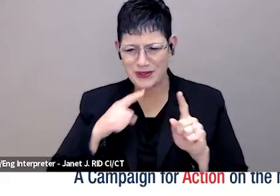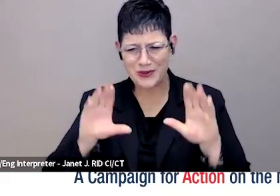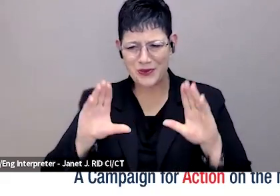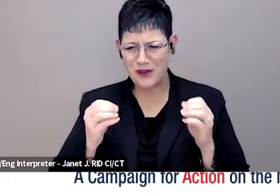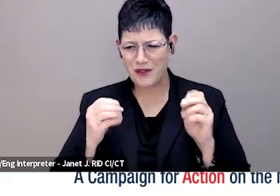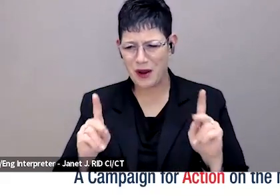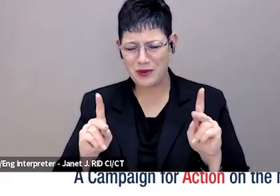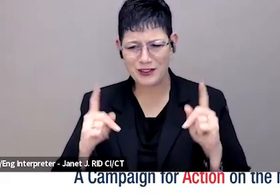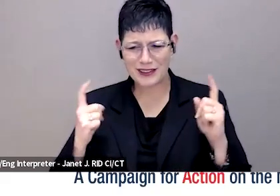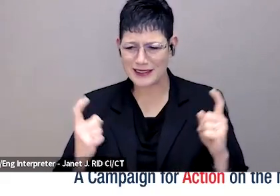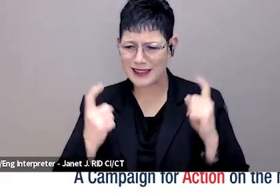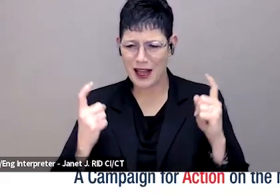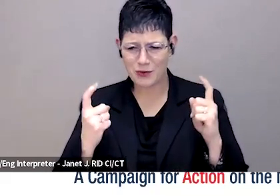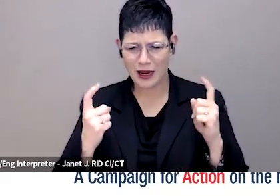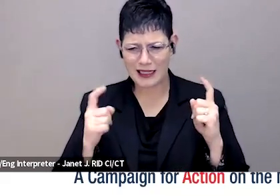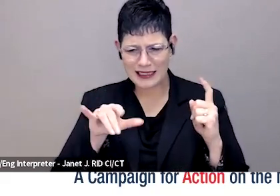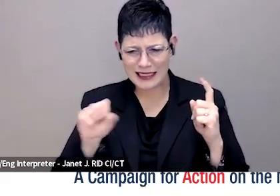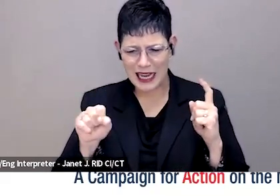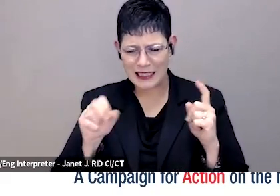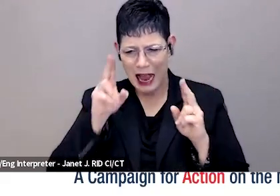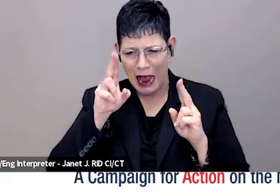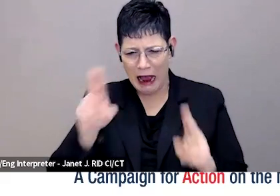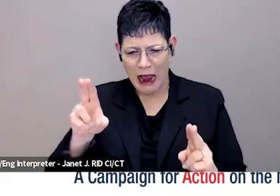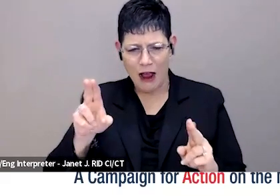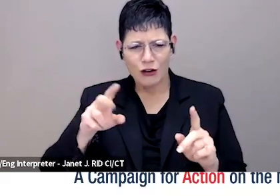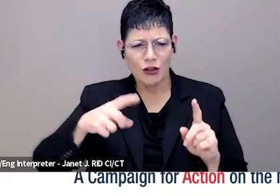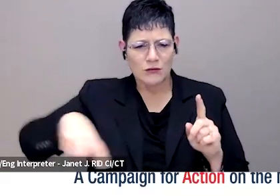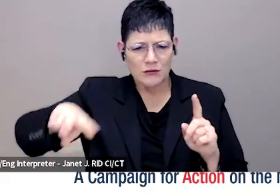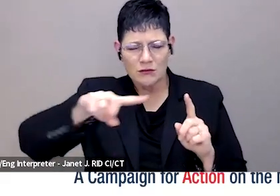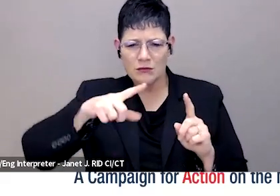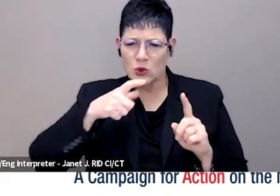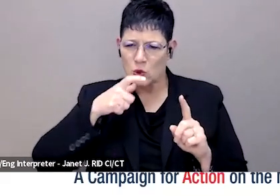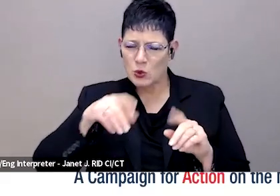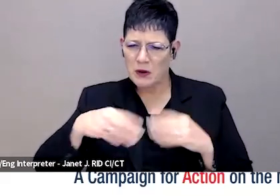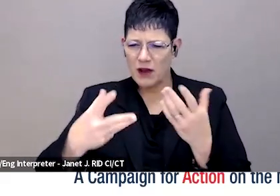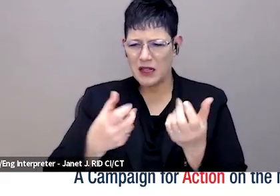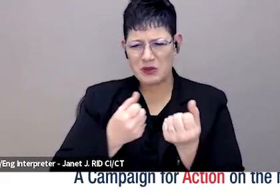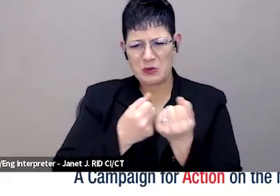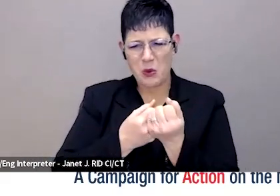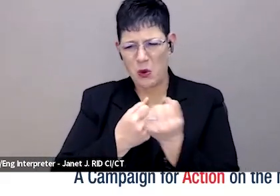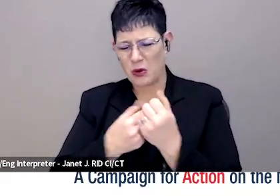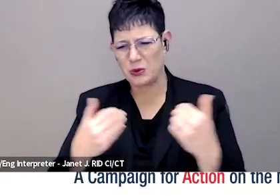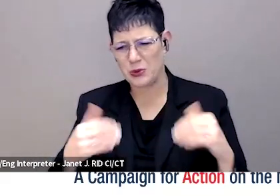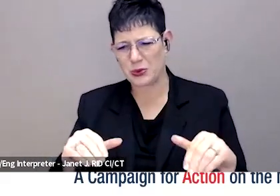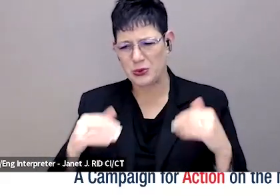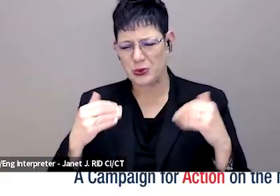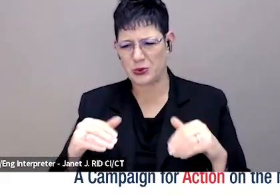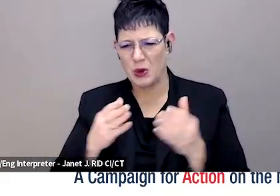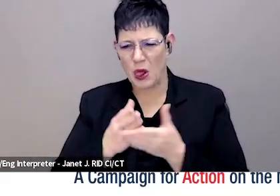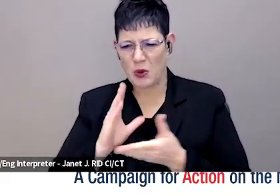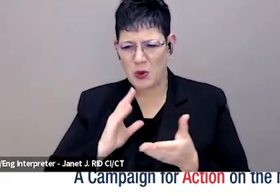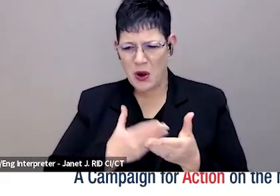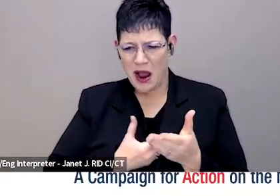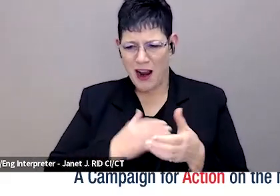to not just celebrate, but to honor the contributions of family caregivers through our collective action